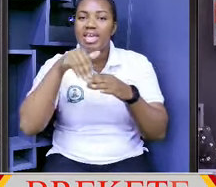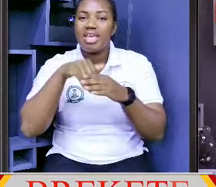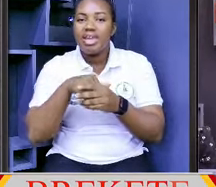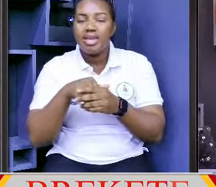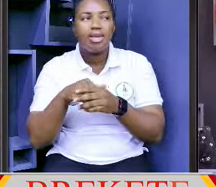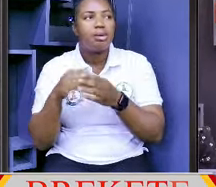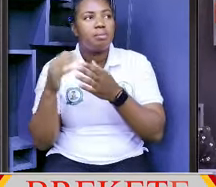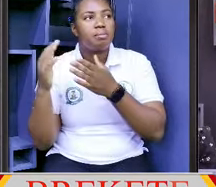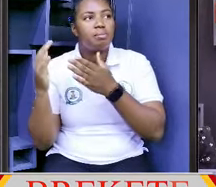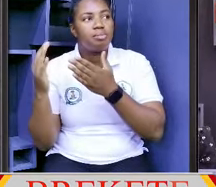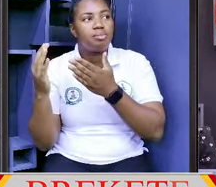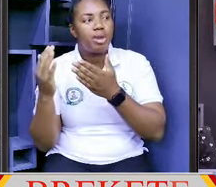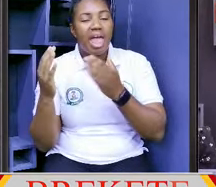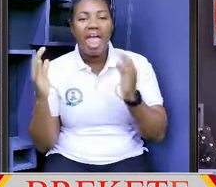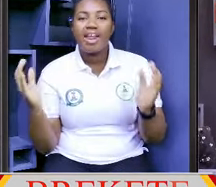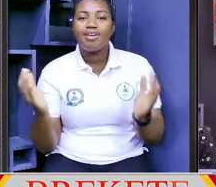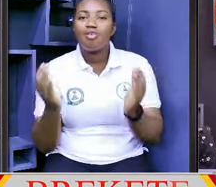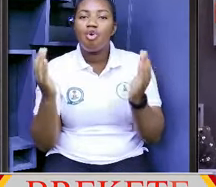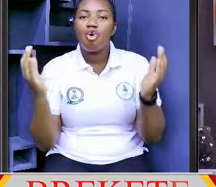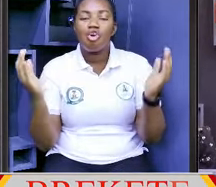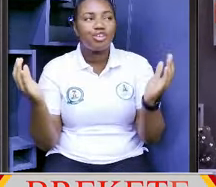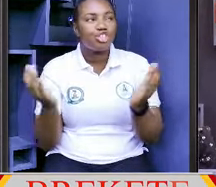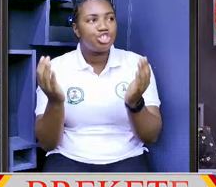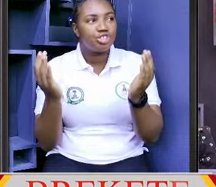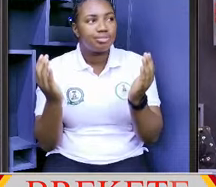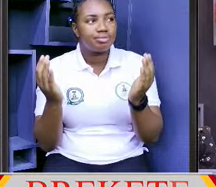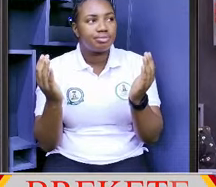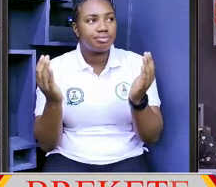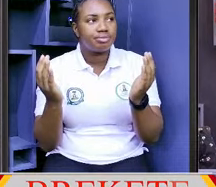bringing, encouraging